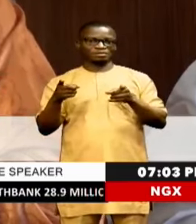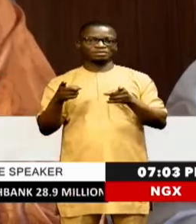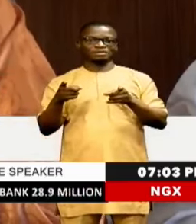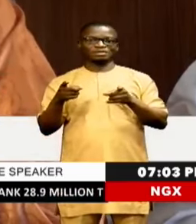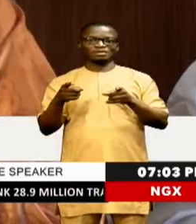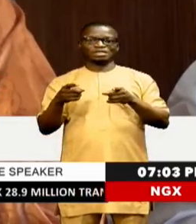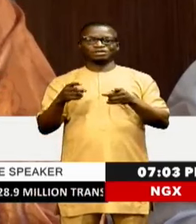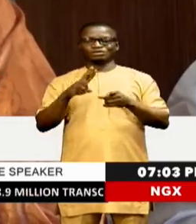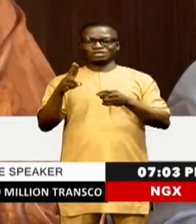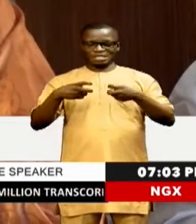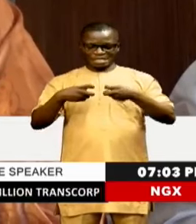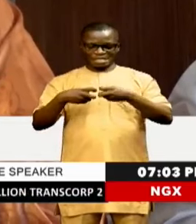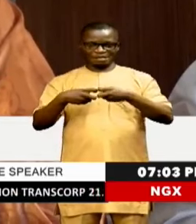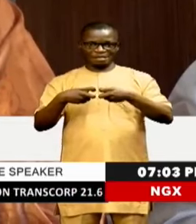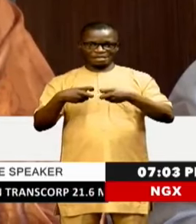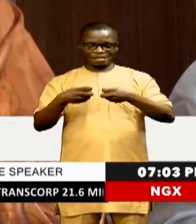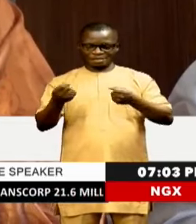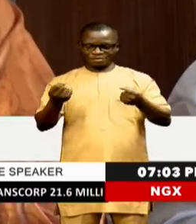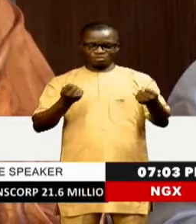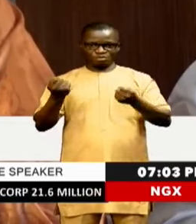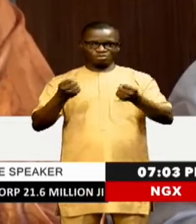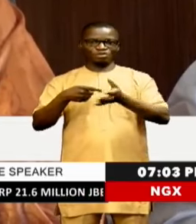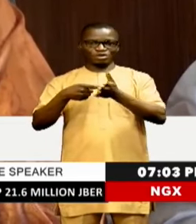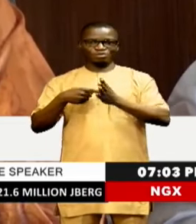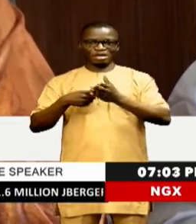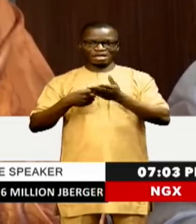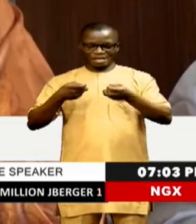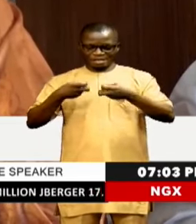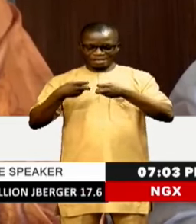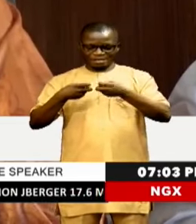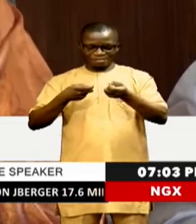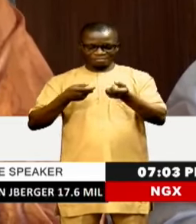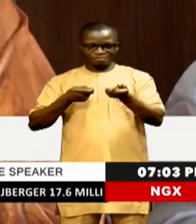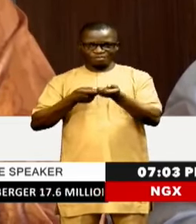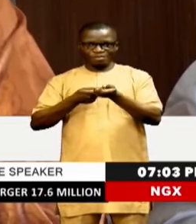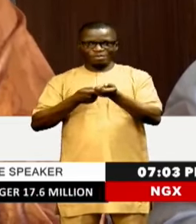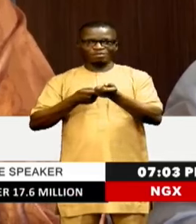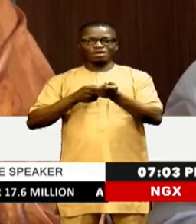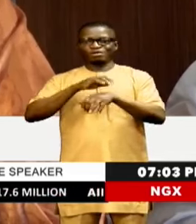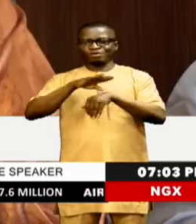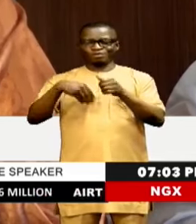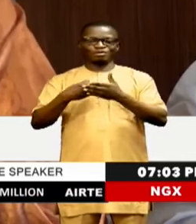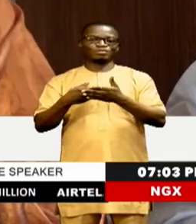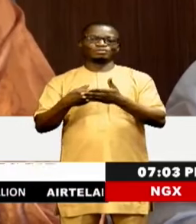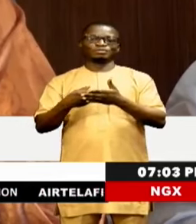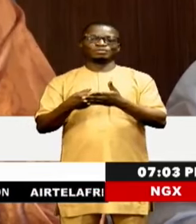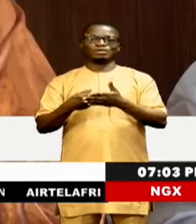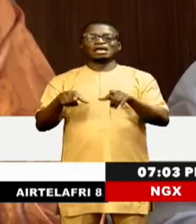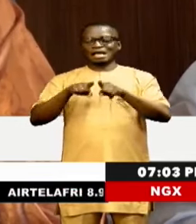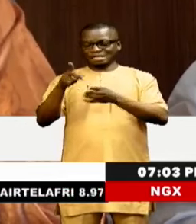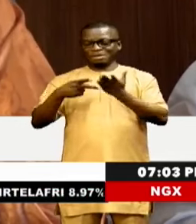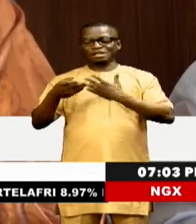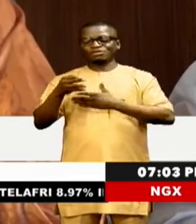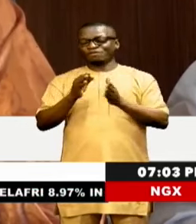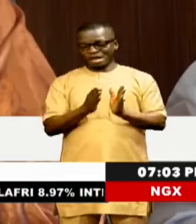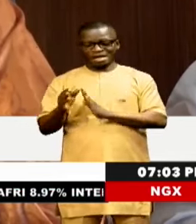e-vehicle, what you need is the power to power all e-facilities. As part of the arrangement